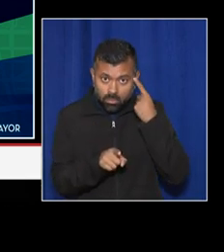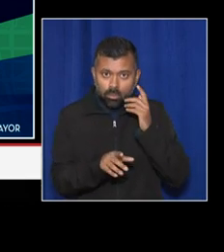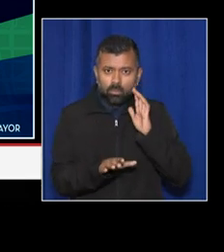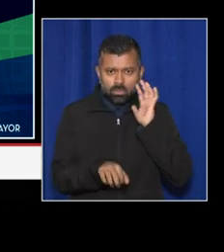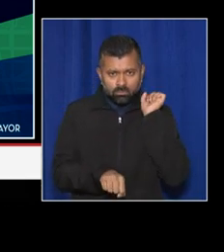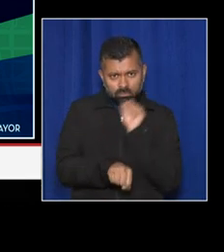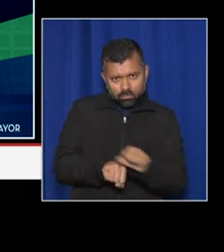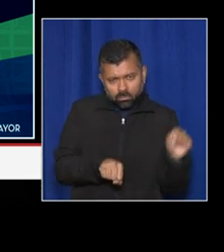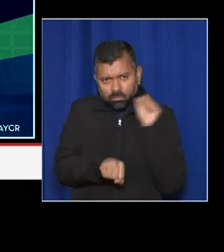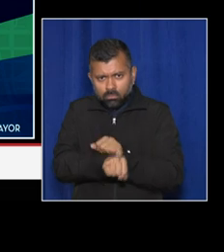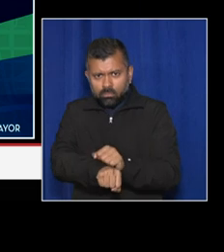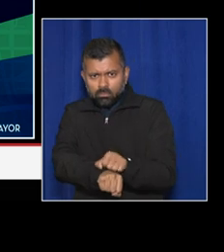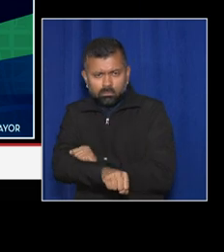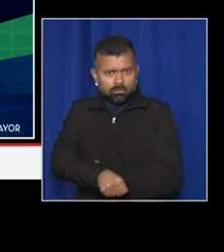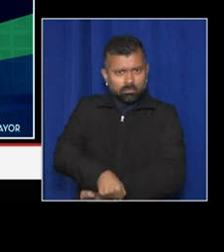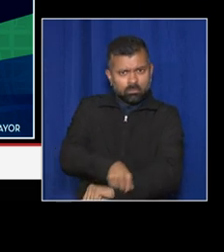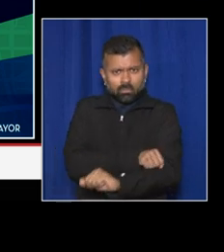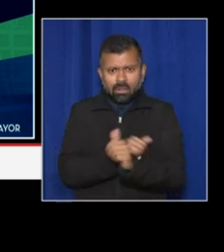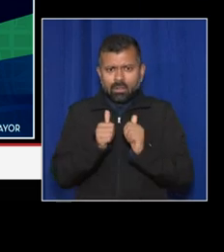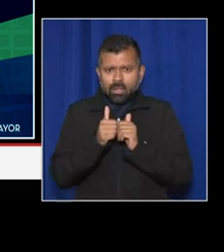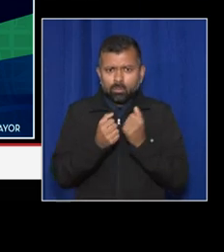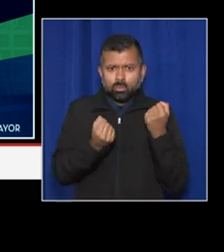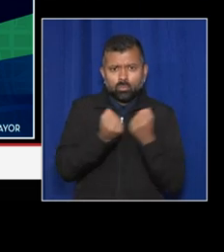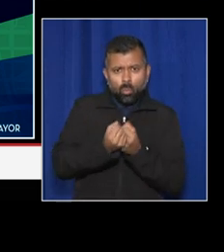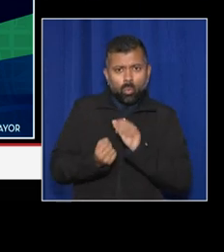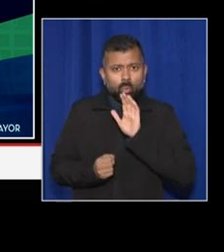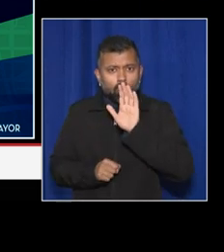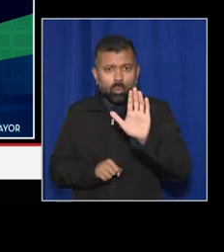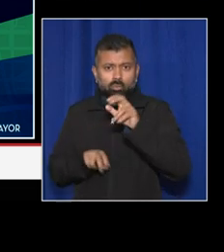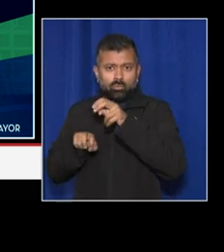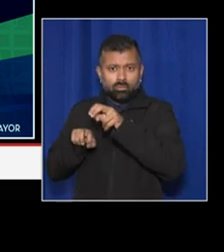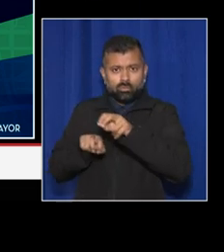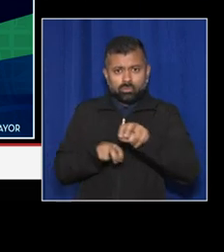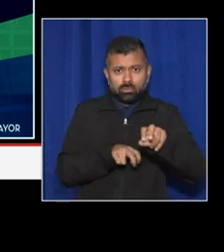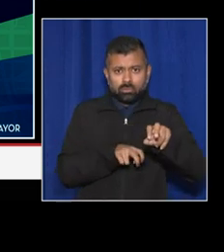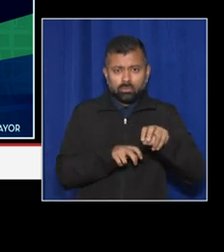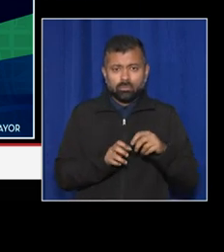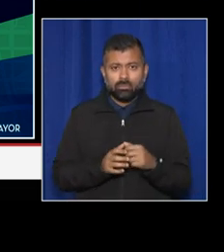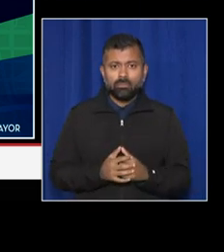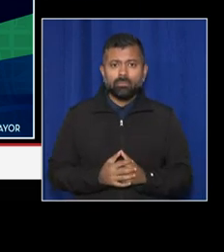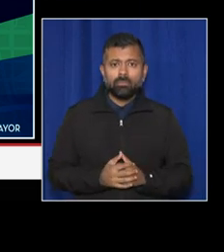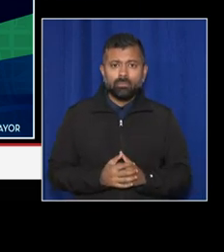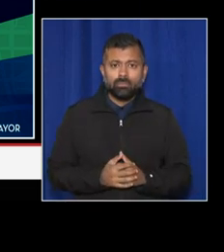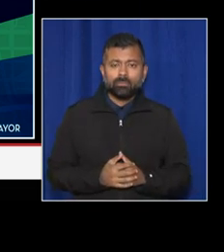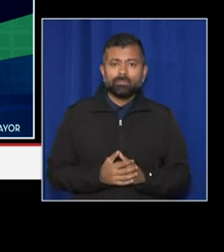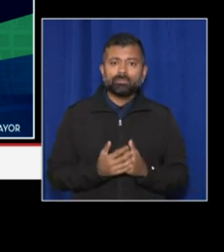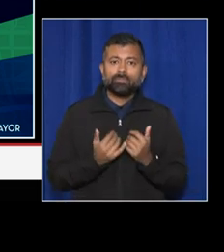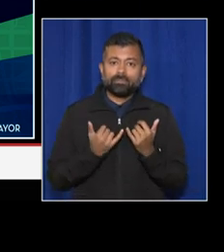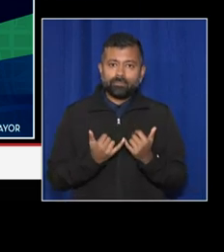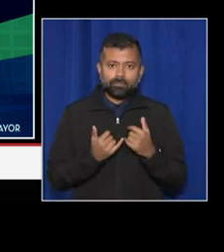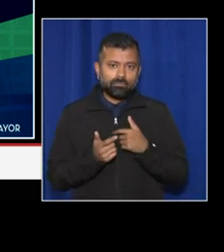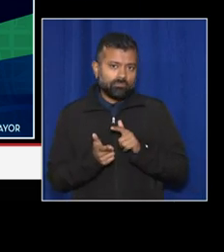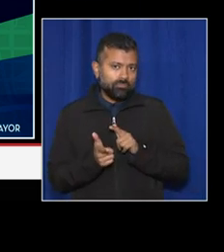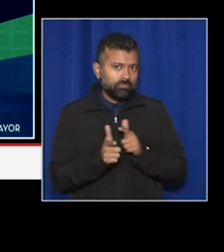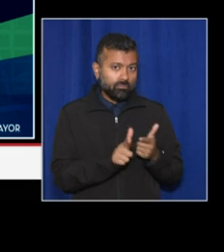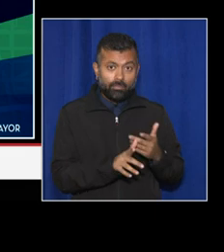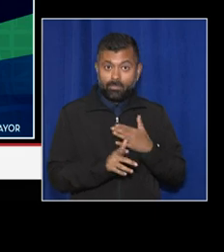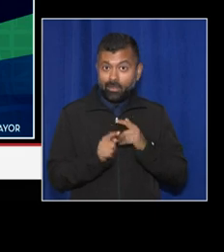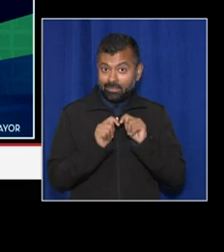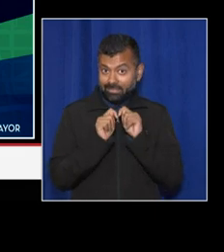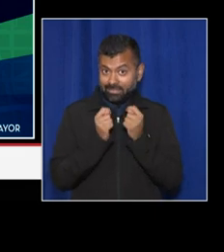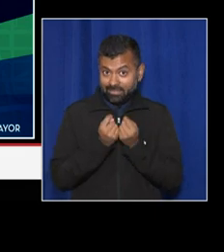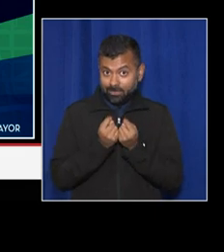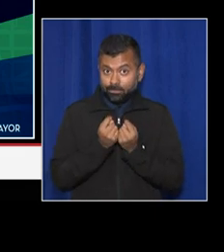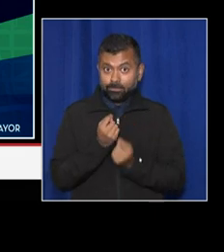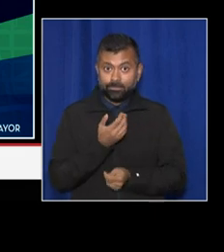in their transition. So with that, I want to turn to my team. I'll turn to the city administrator and other members of my